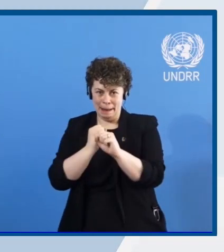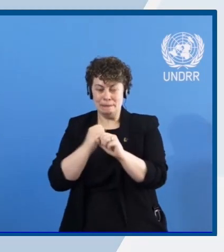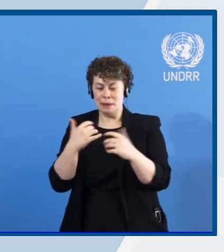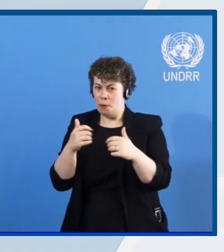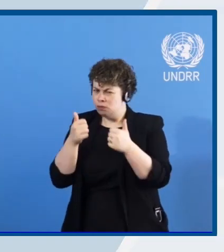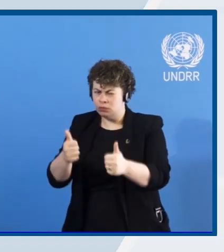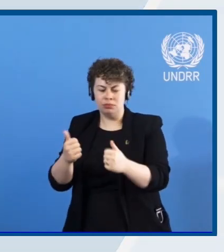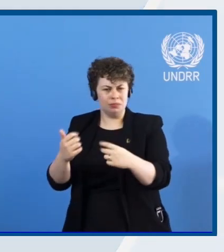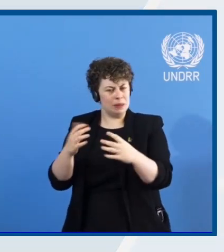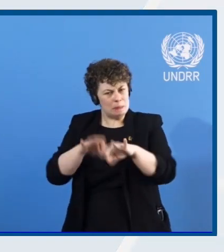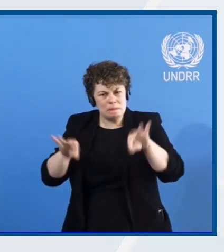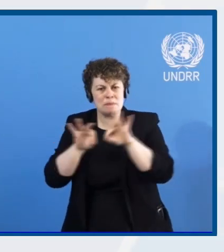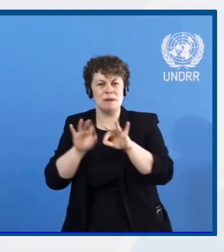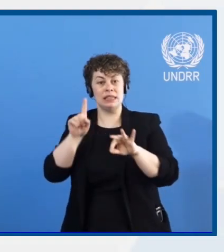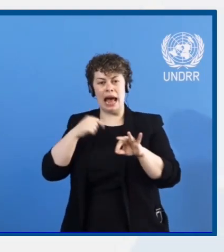were sharing, but